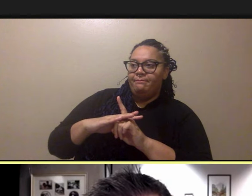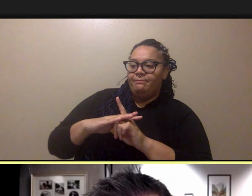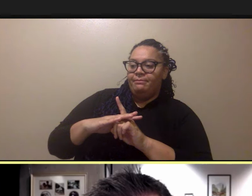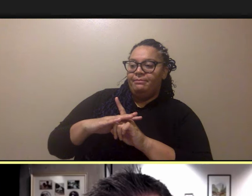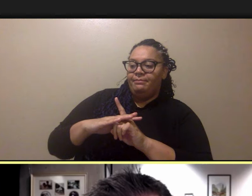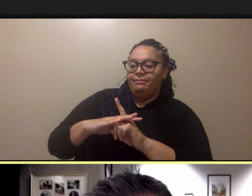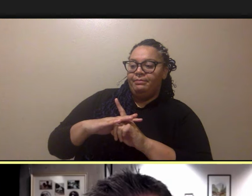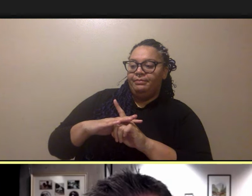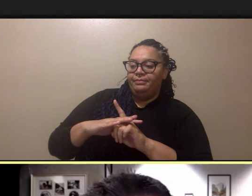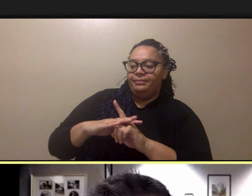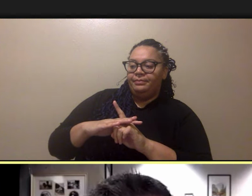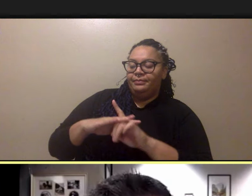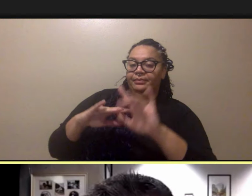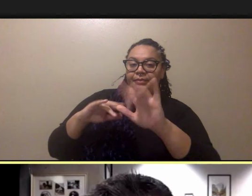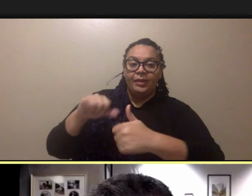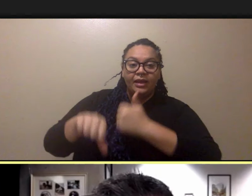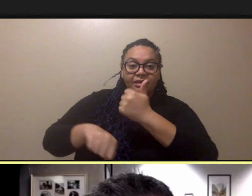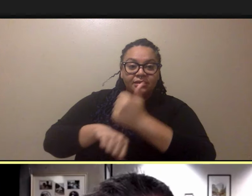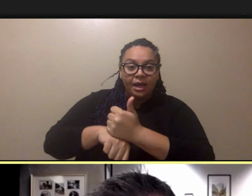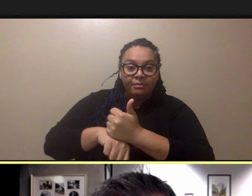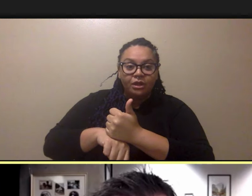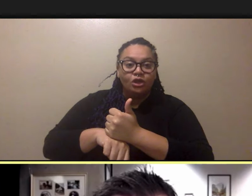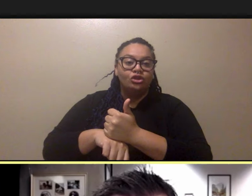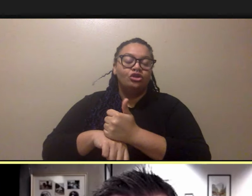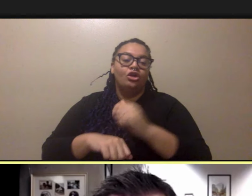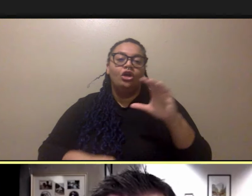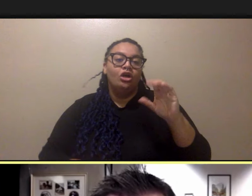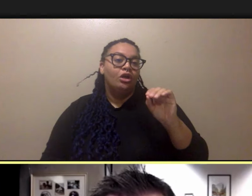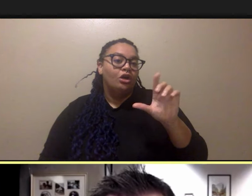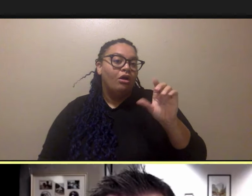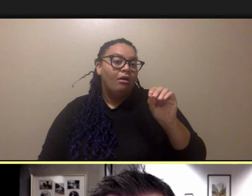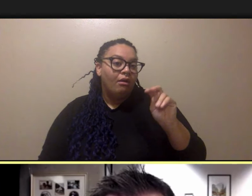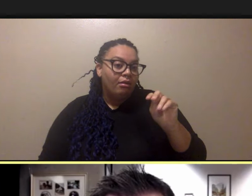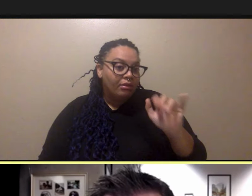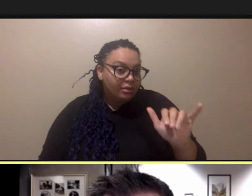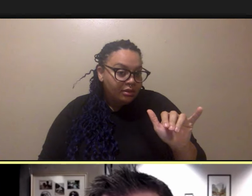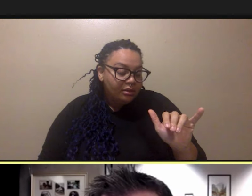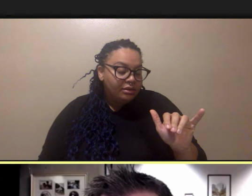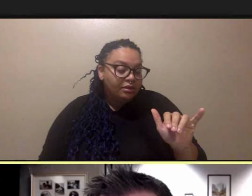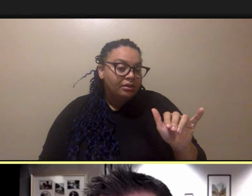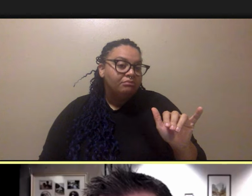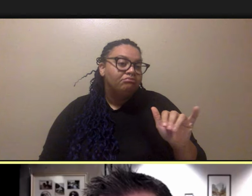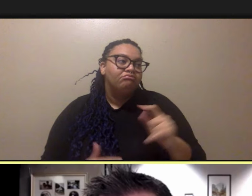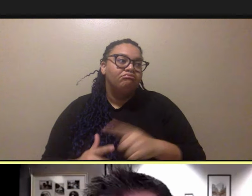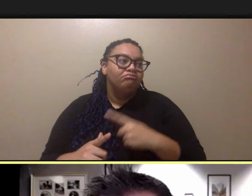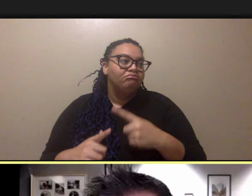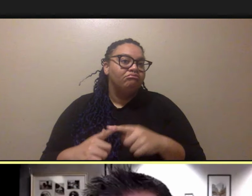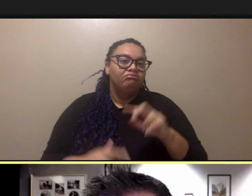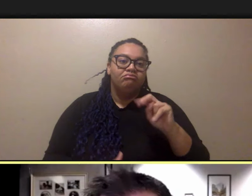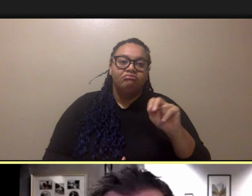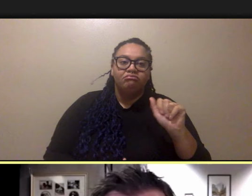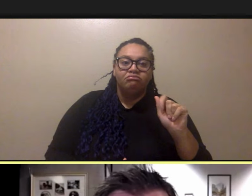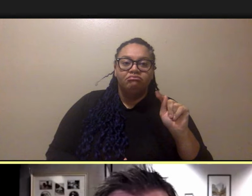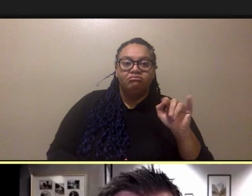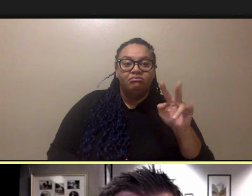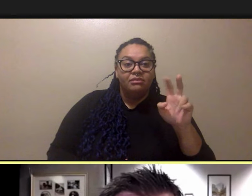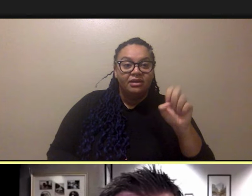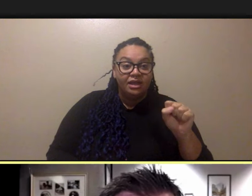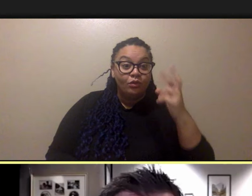they would establish a beachhead or some kind of colony, and then the natives would realize how